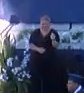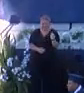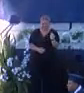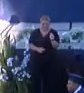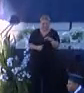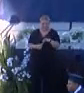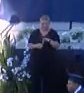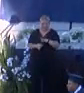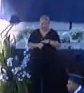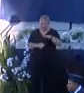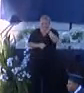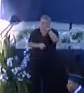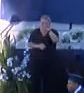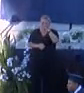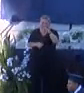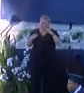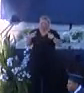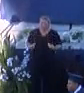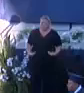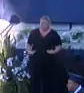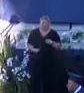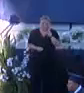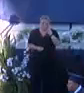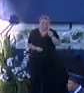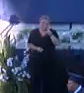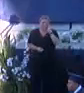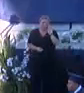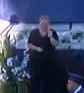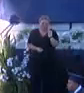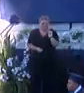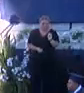Spirit Cord, Mauve.